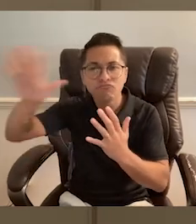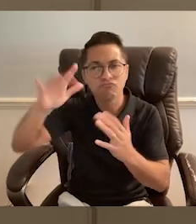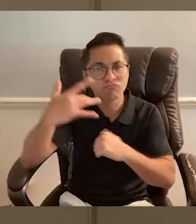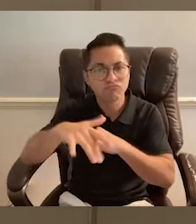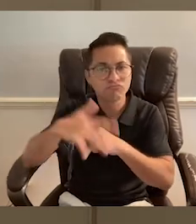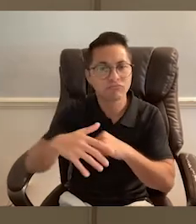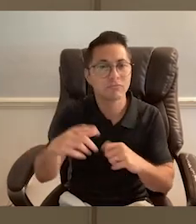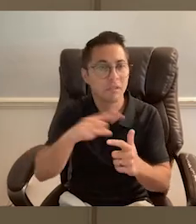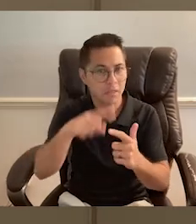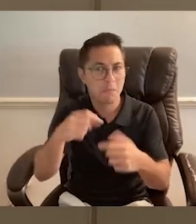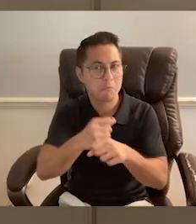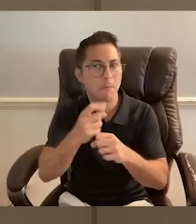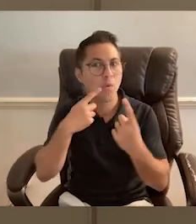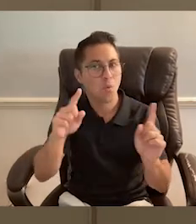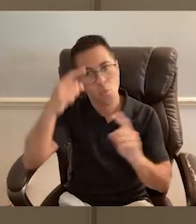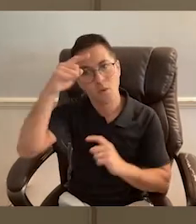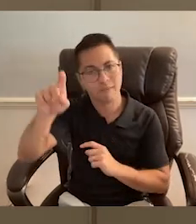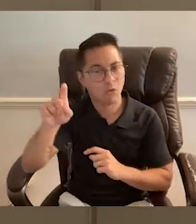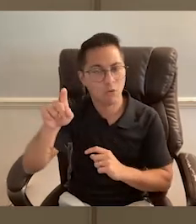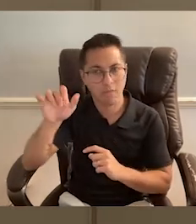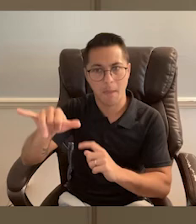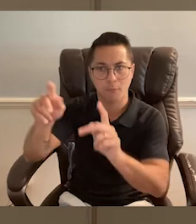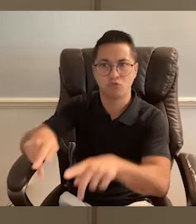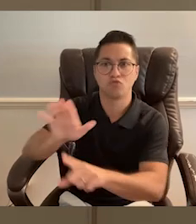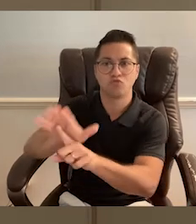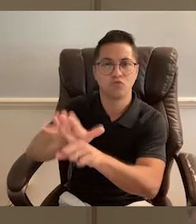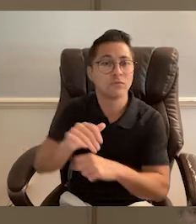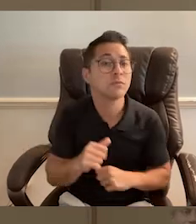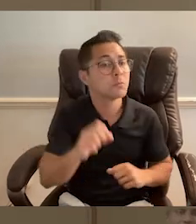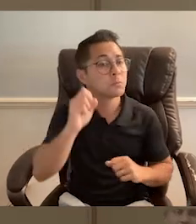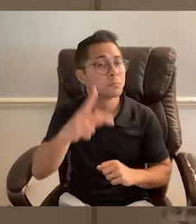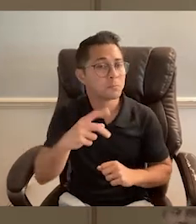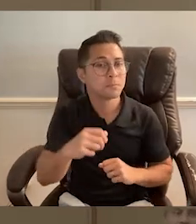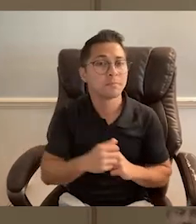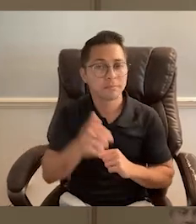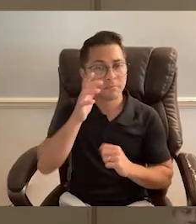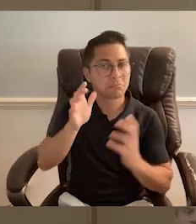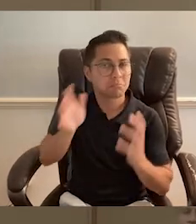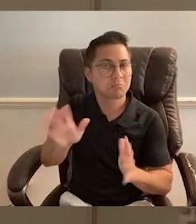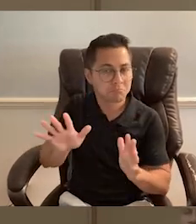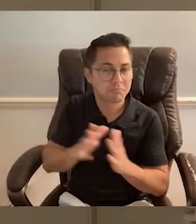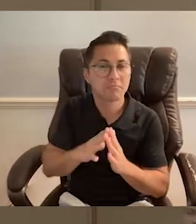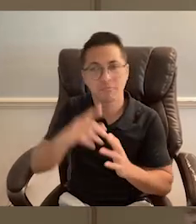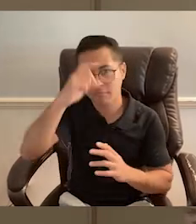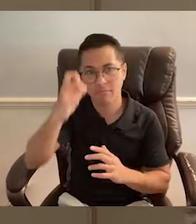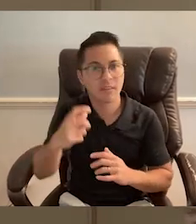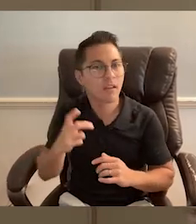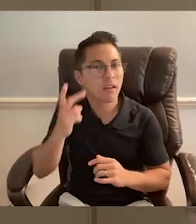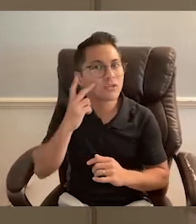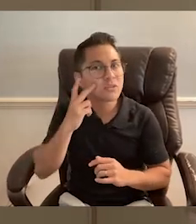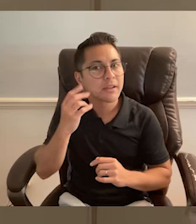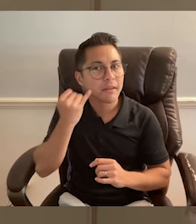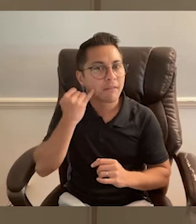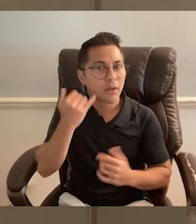I don't know with regards to driving, because you should always keep your eye, straight on the road and